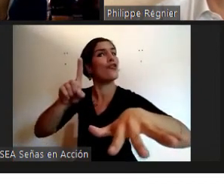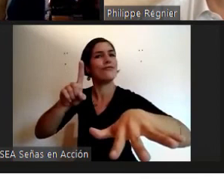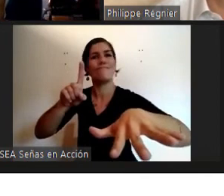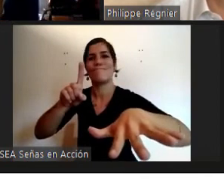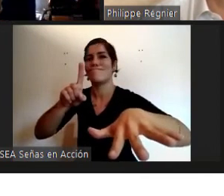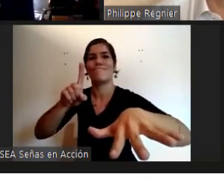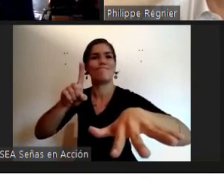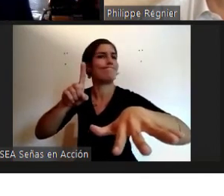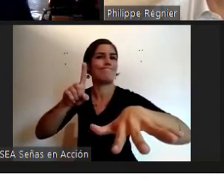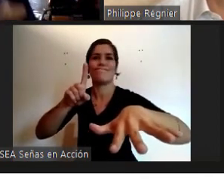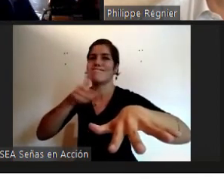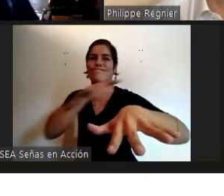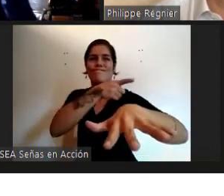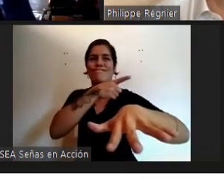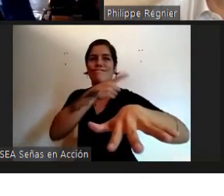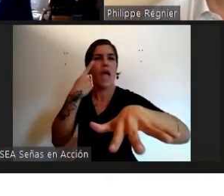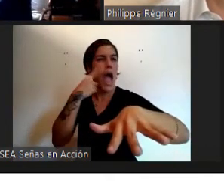confusion,